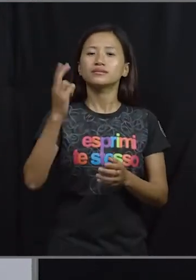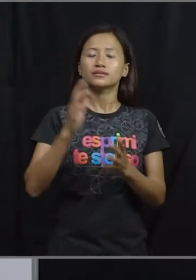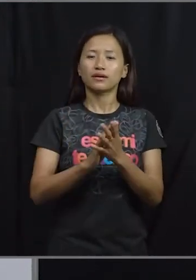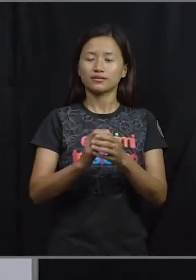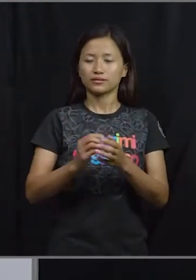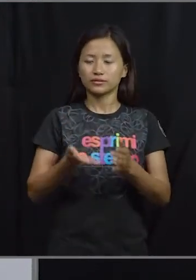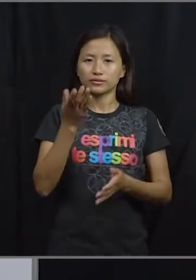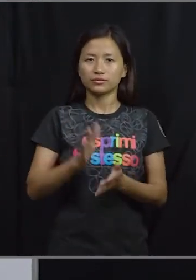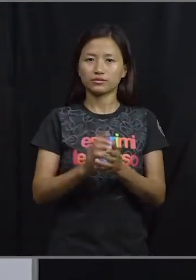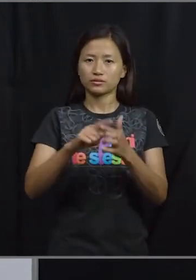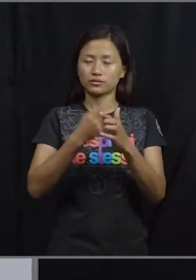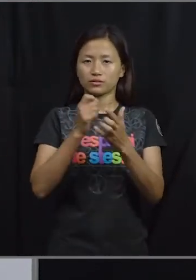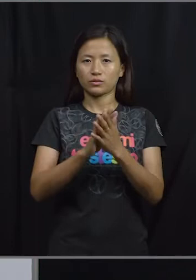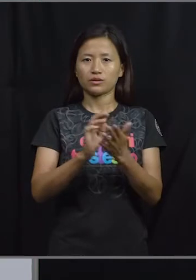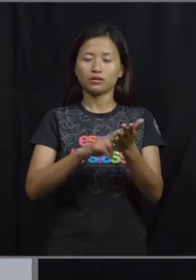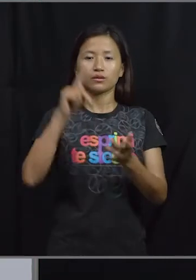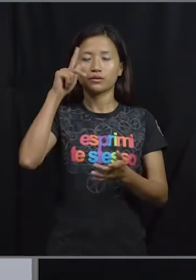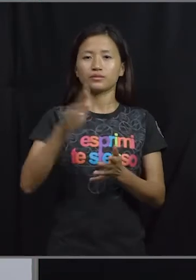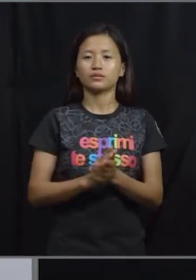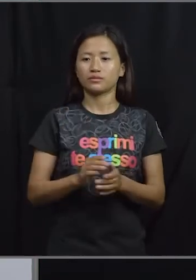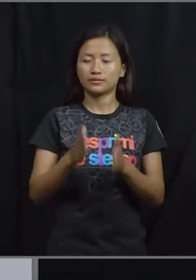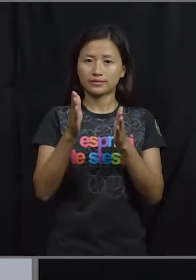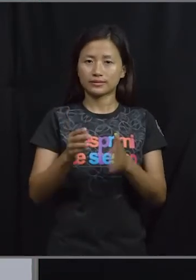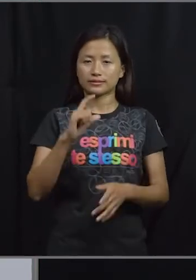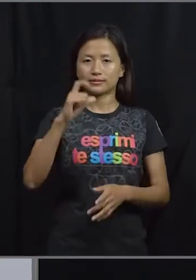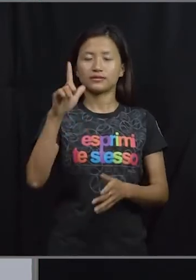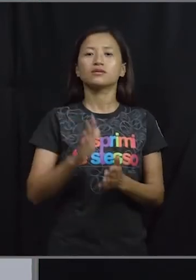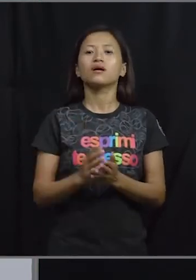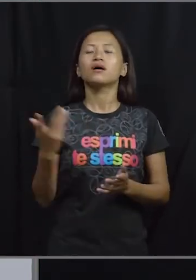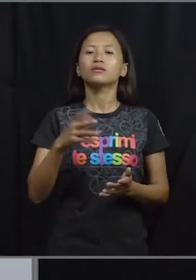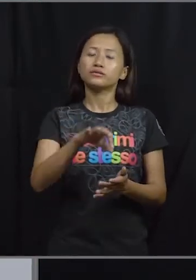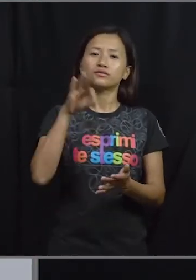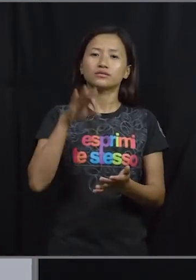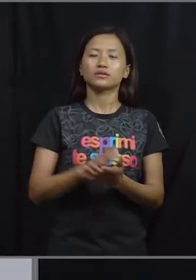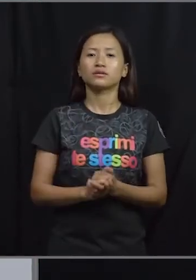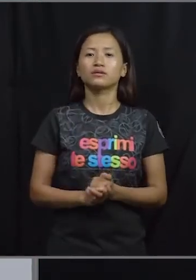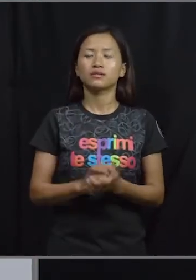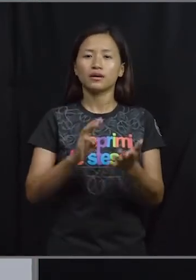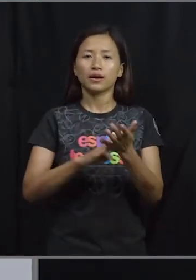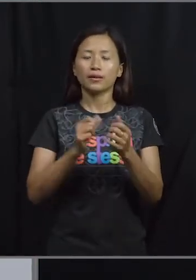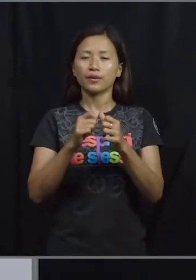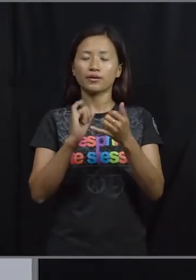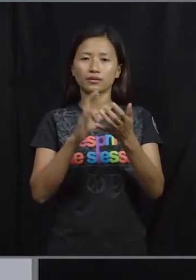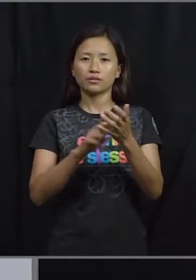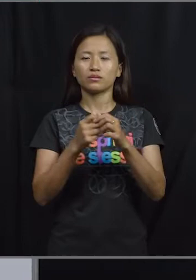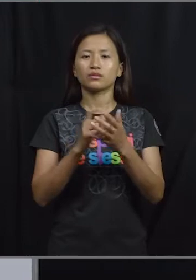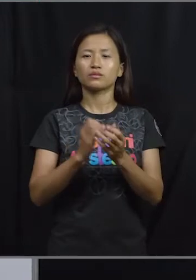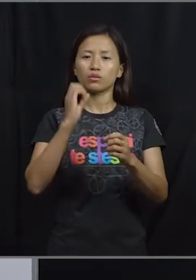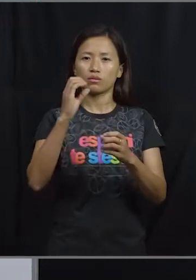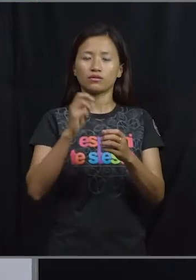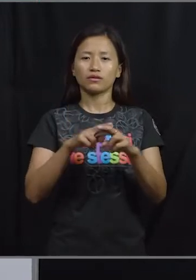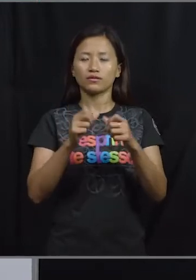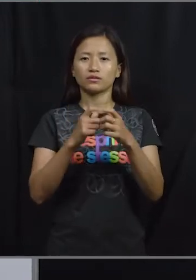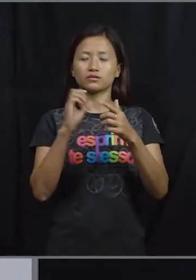School, Jotsama, Kohima. In this session, we are going to learn how to find the minors, cofactors